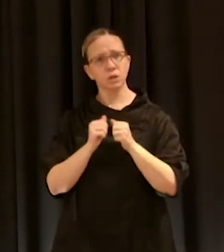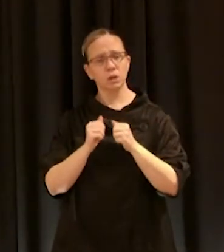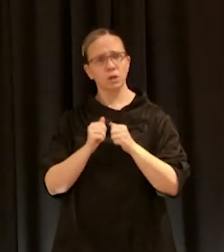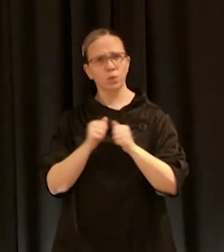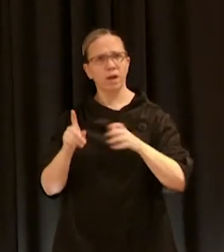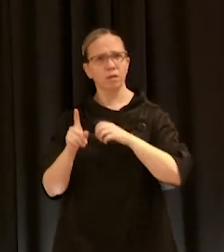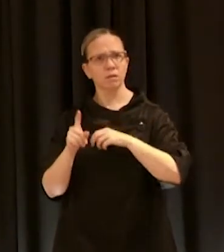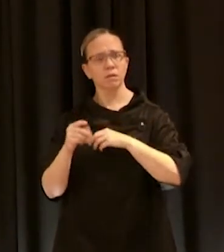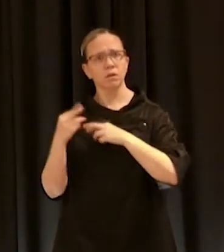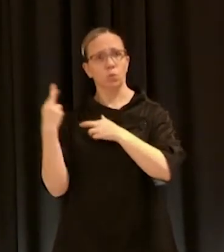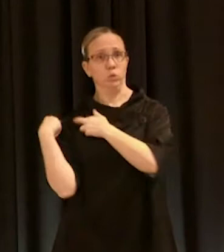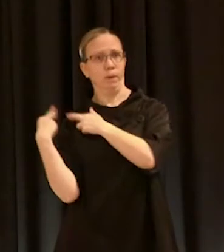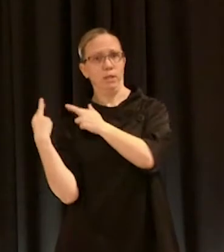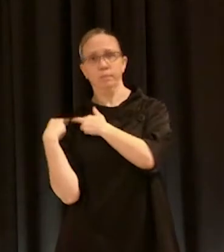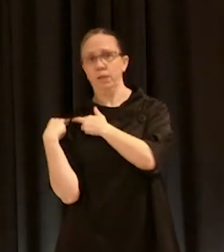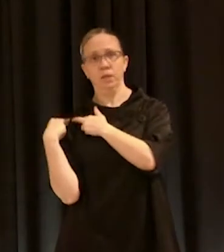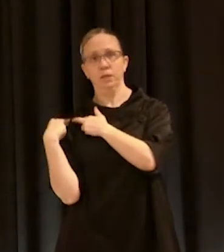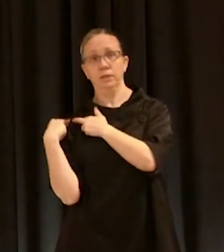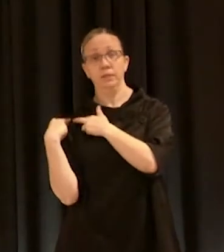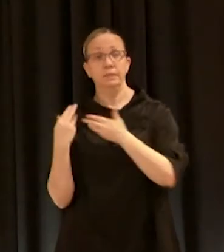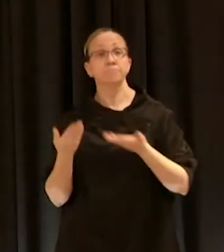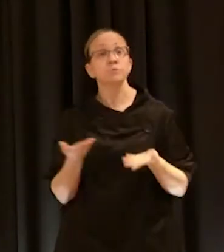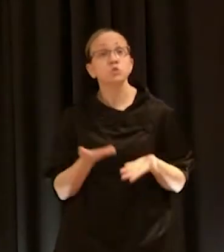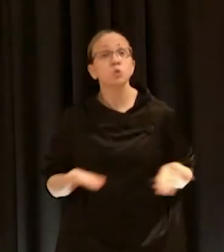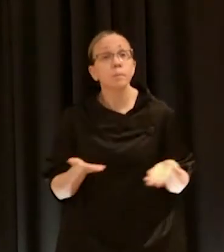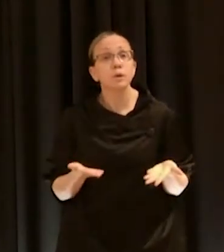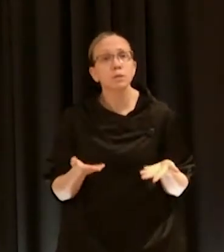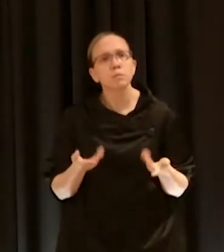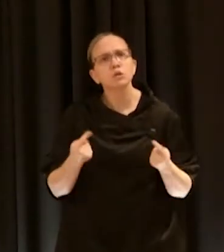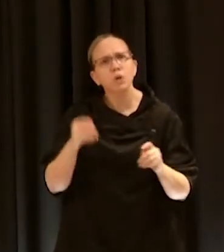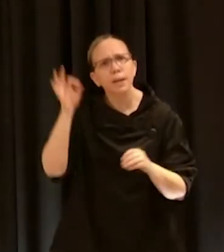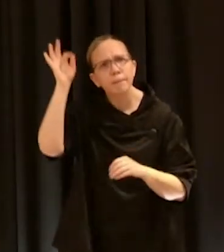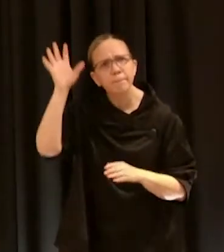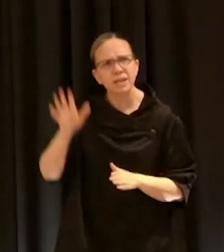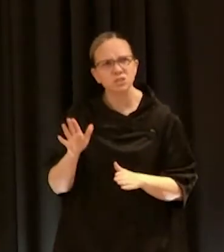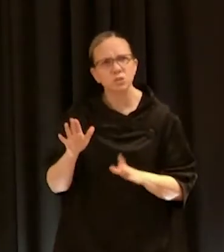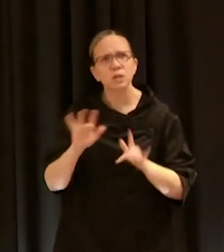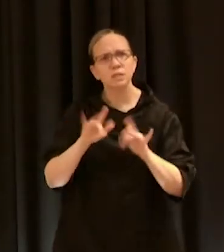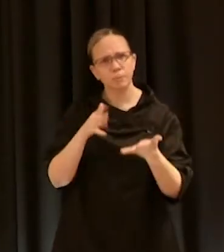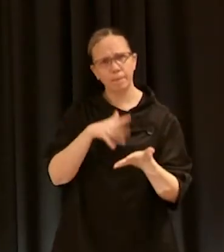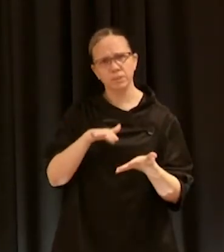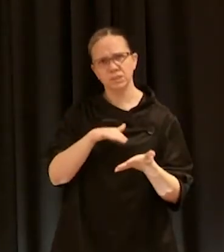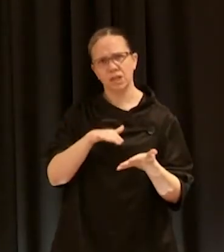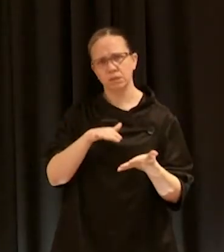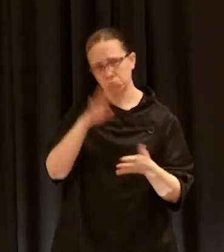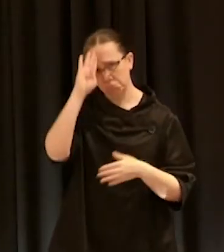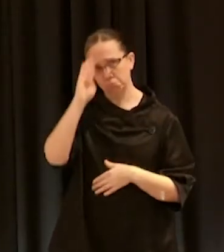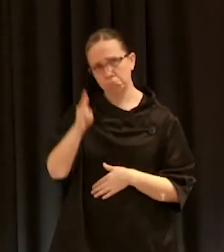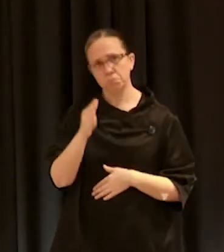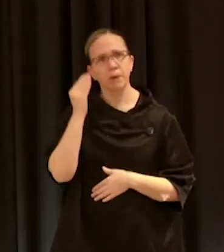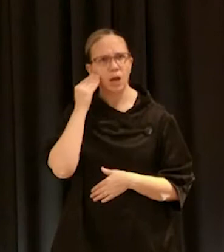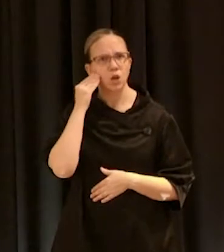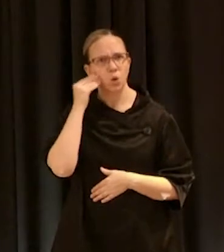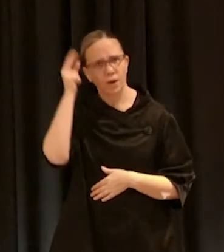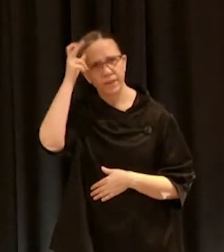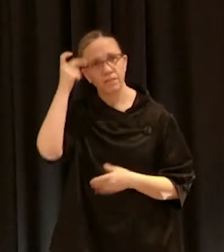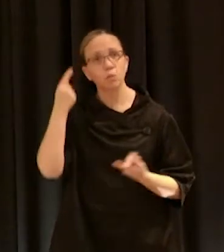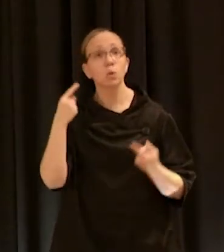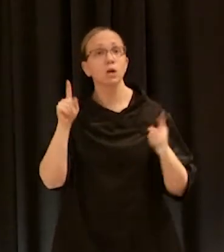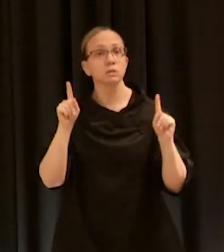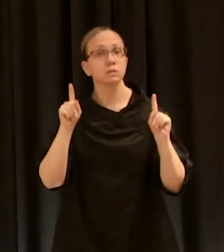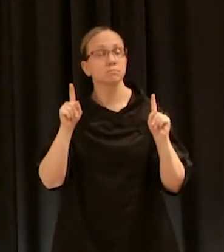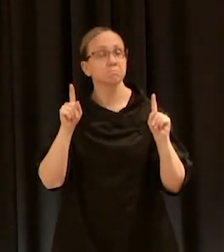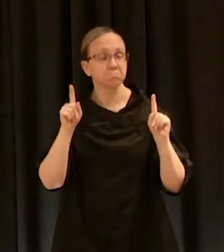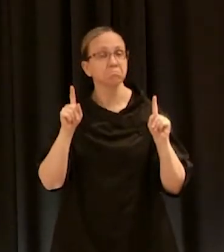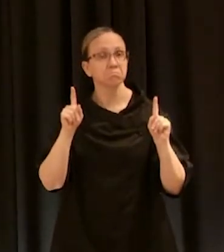consequence. And so while I'm here, let me just try to pastor and clear up. It's a Bible study. Let's clear up some stuff. I know how the devil works. The